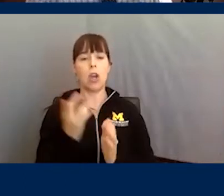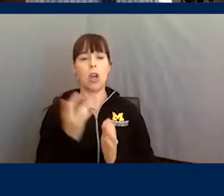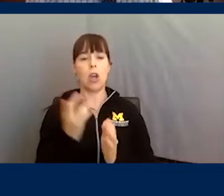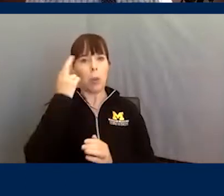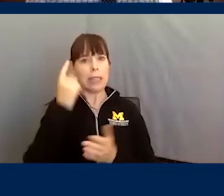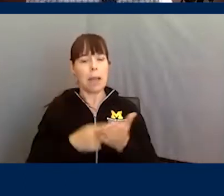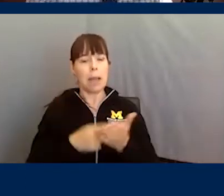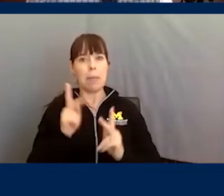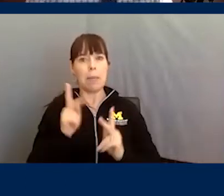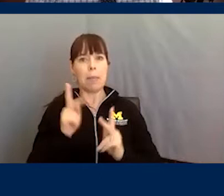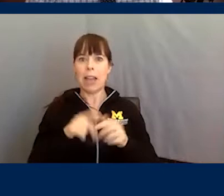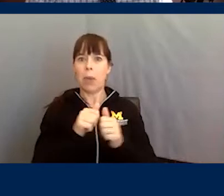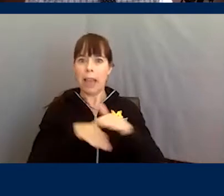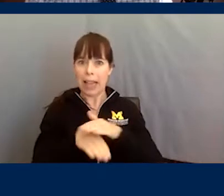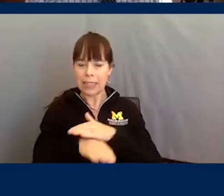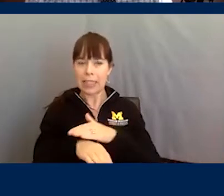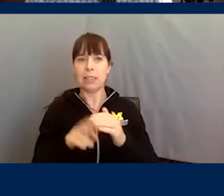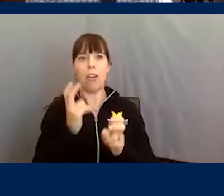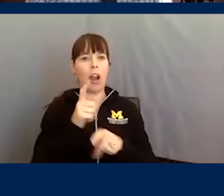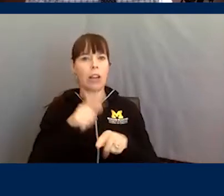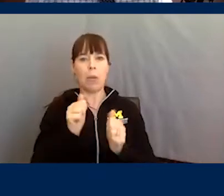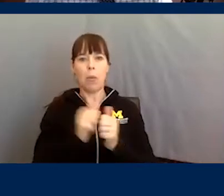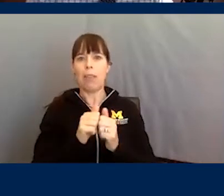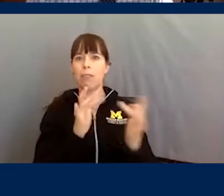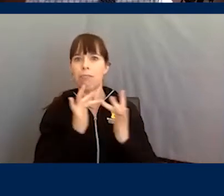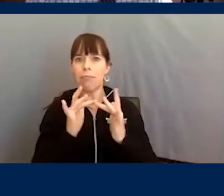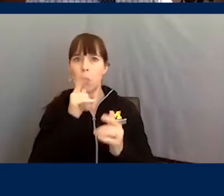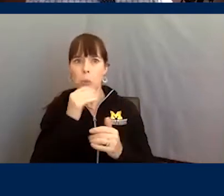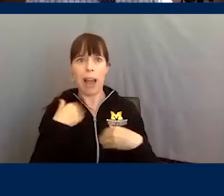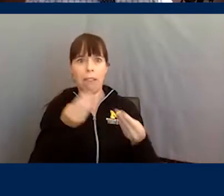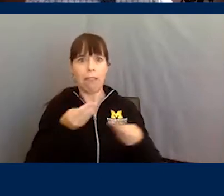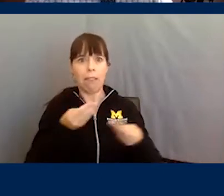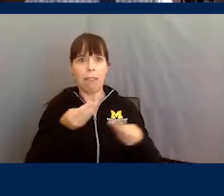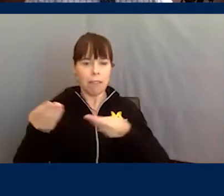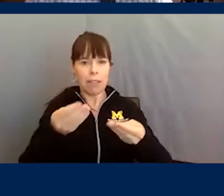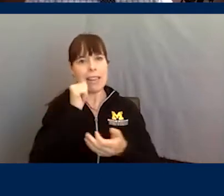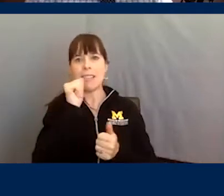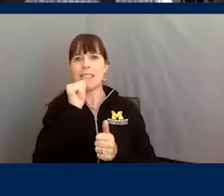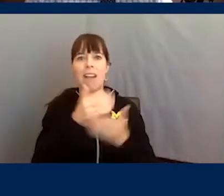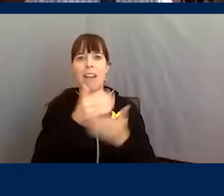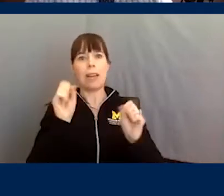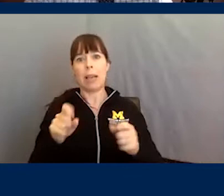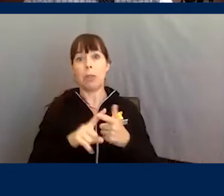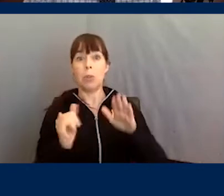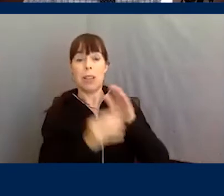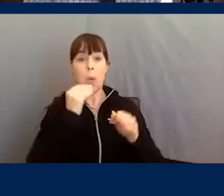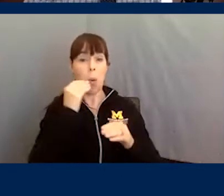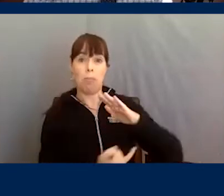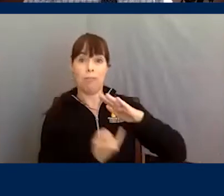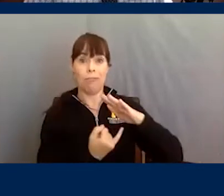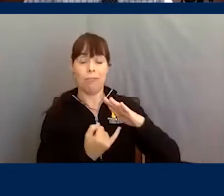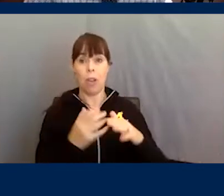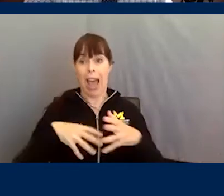with access, difficulty with contact tracing, and not everyone was able to quarantine. So outside of